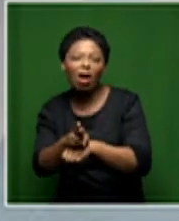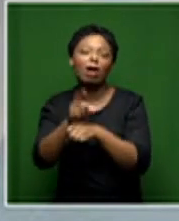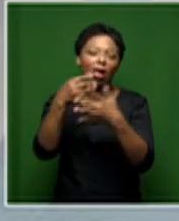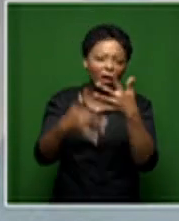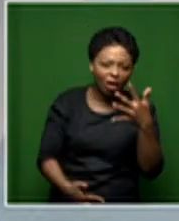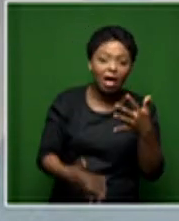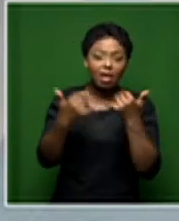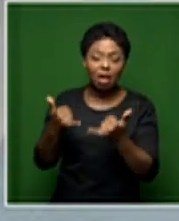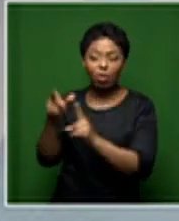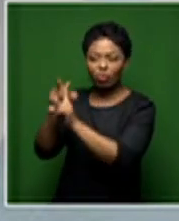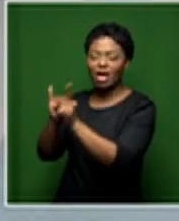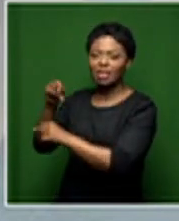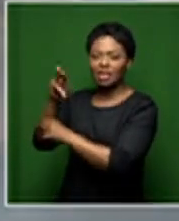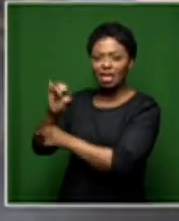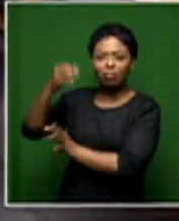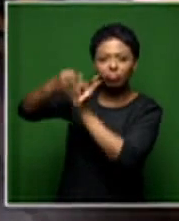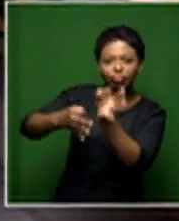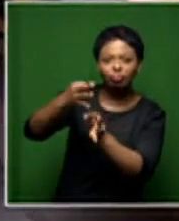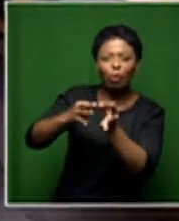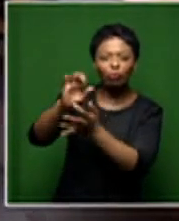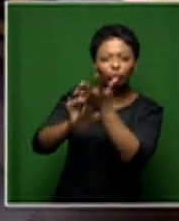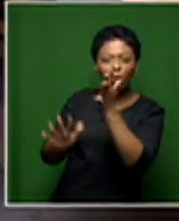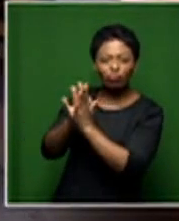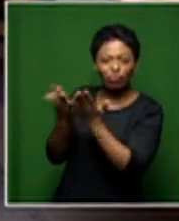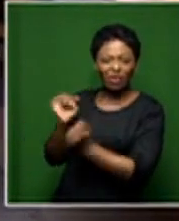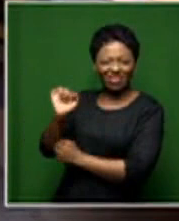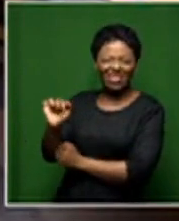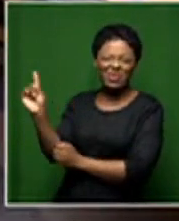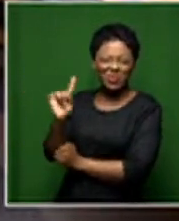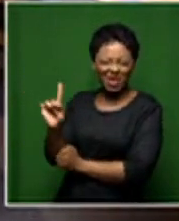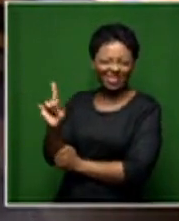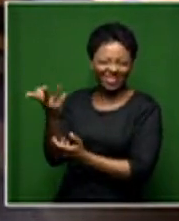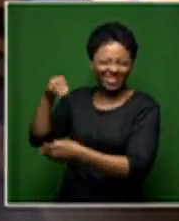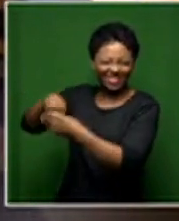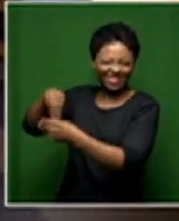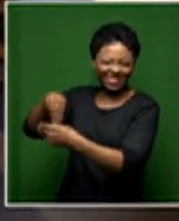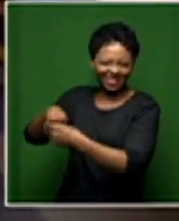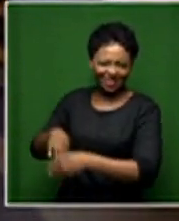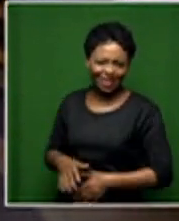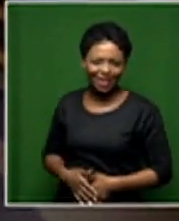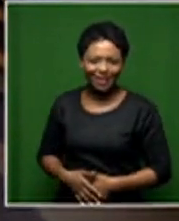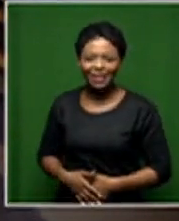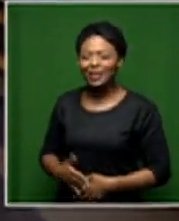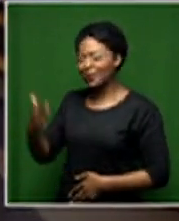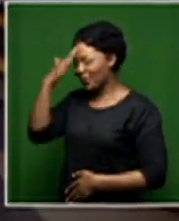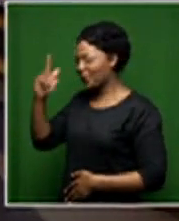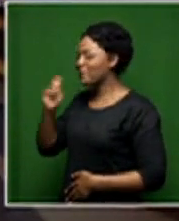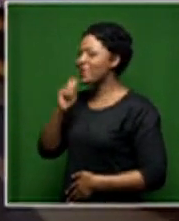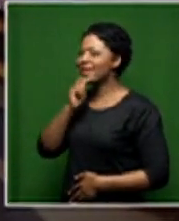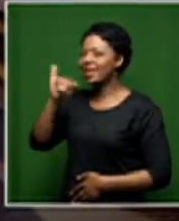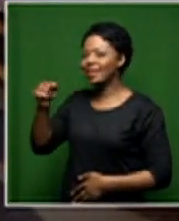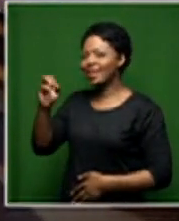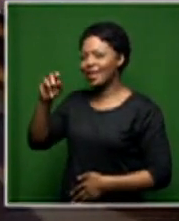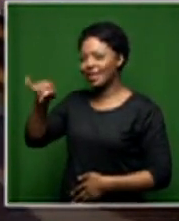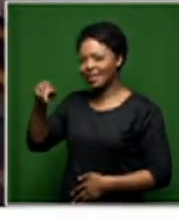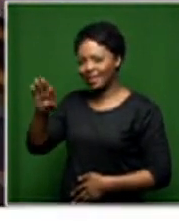joins us now via Skype to tell us more about this thought-provoking book. Jackie, very good morning to you. Thanks for joining us. Welcome. Thank you for having